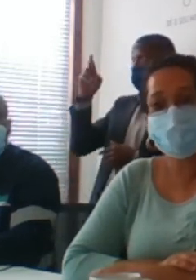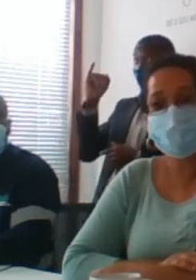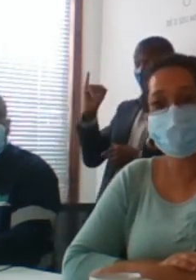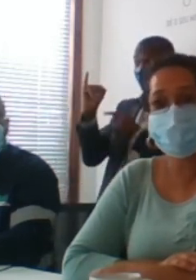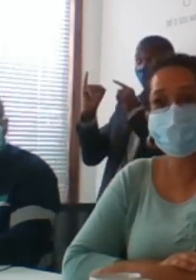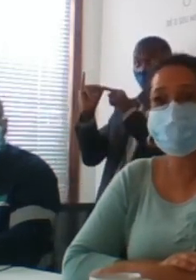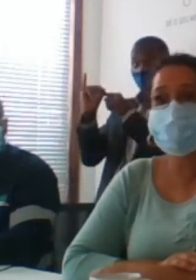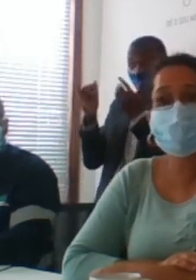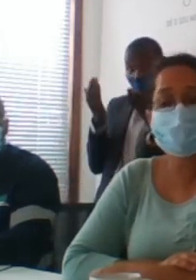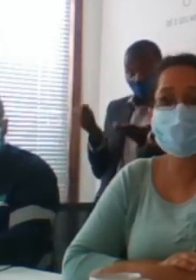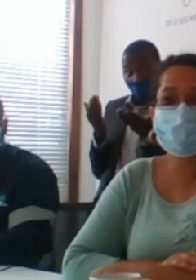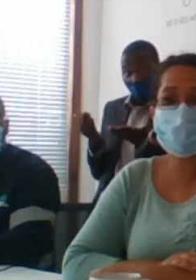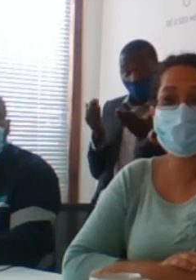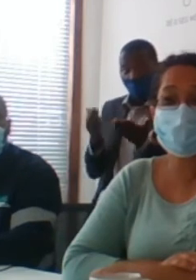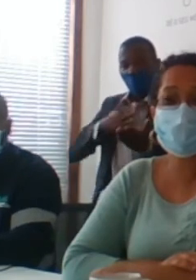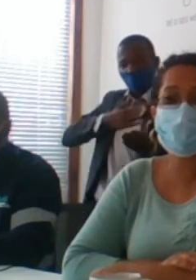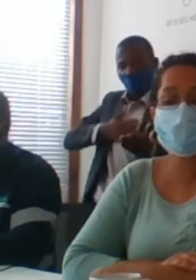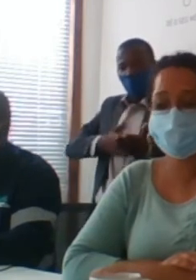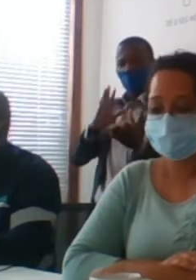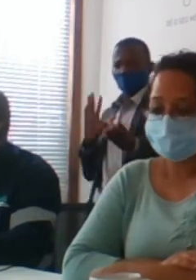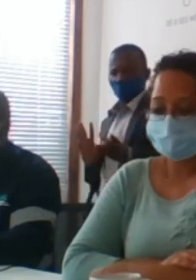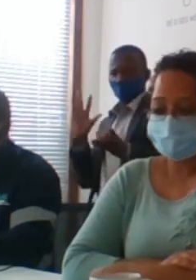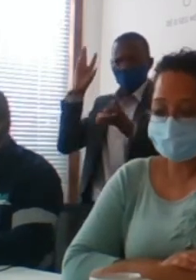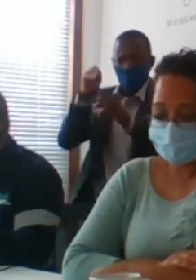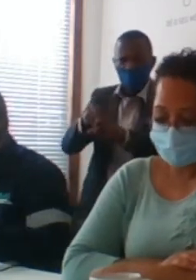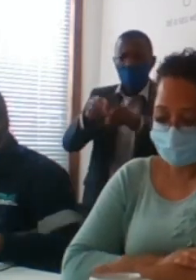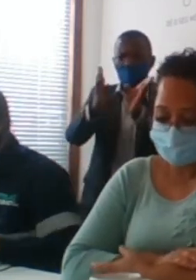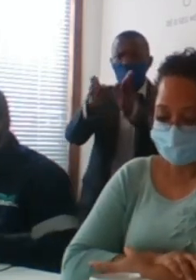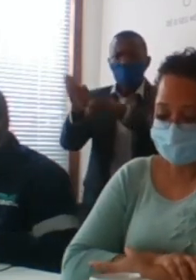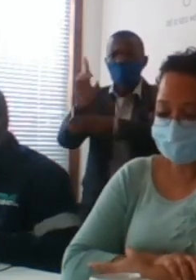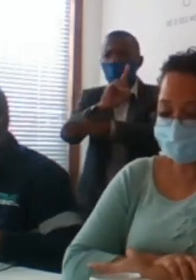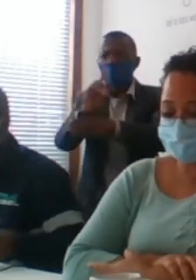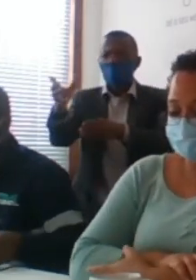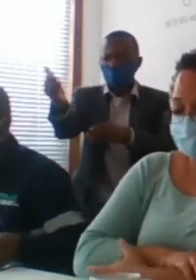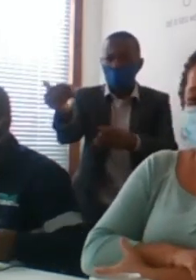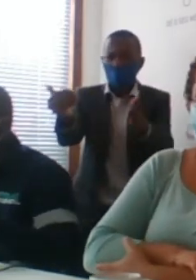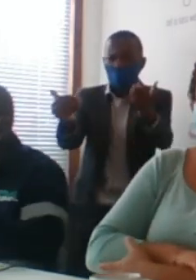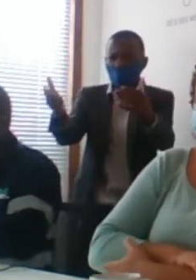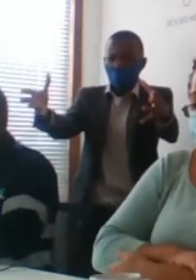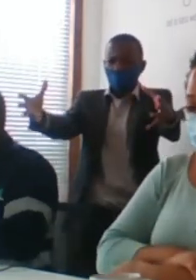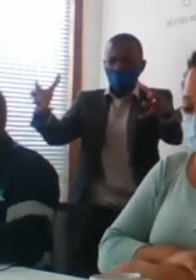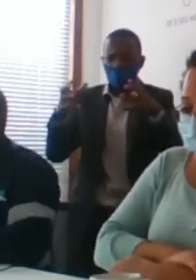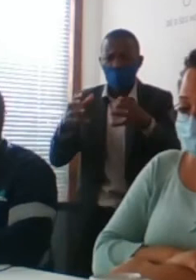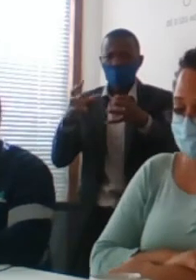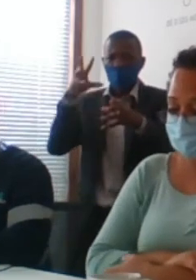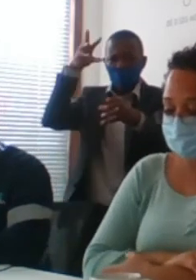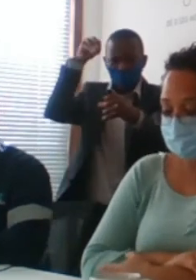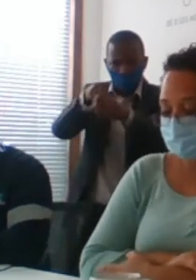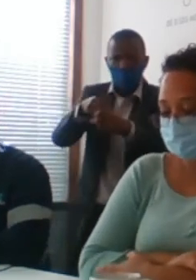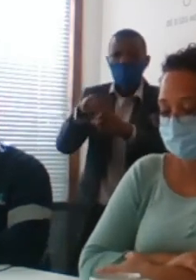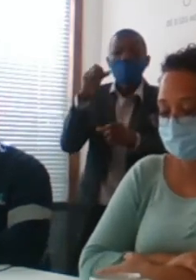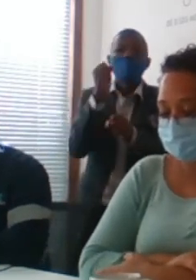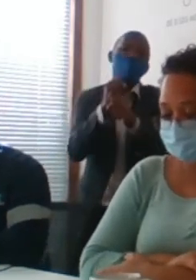engaging with these candidates and making sure that they are inserted in the labor environment,